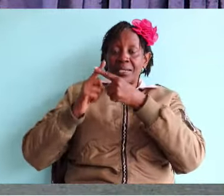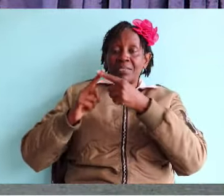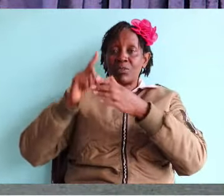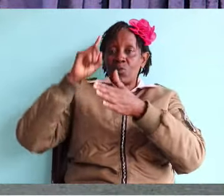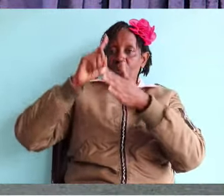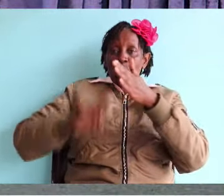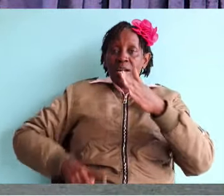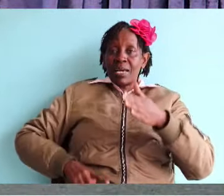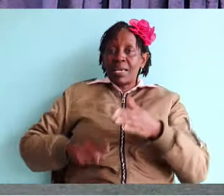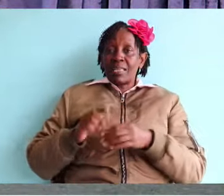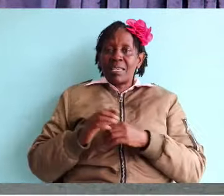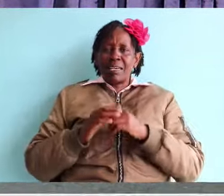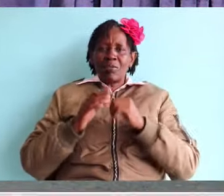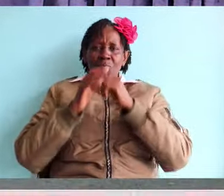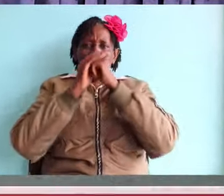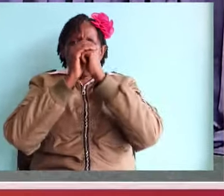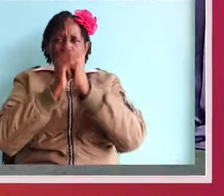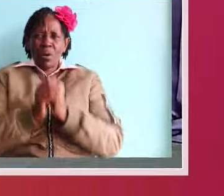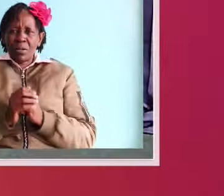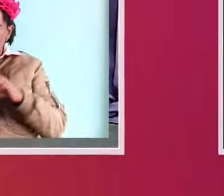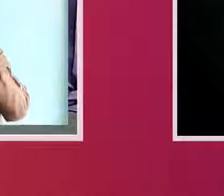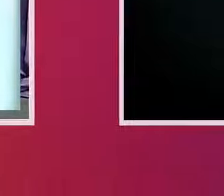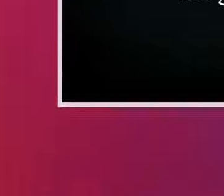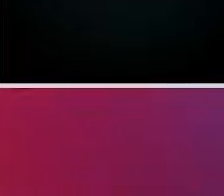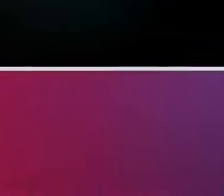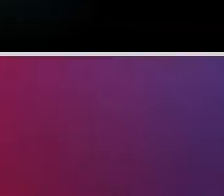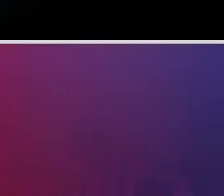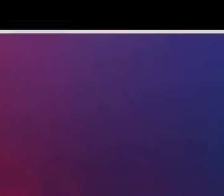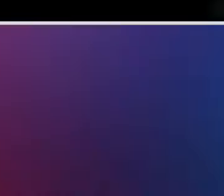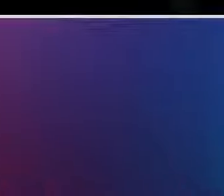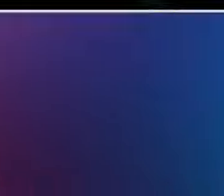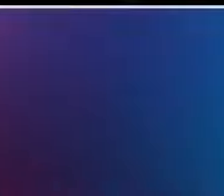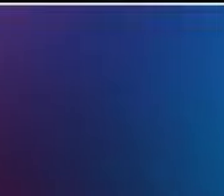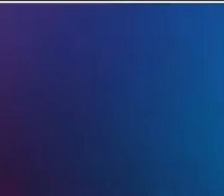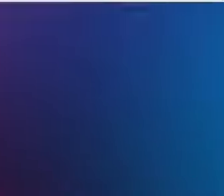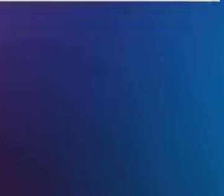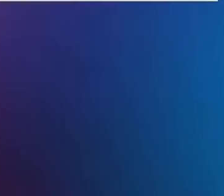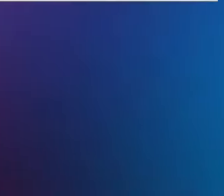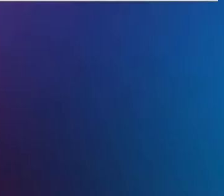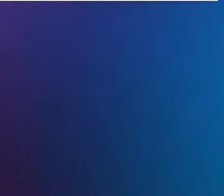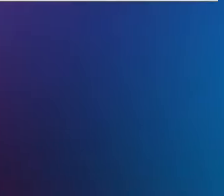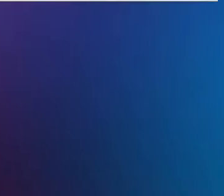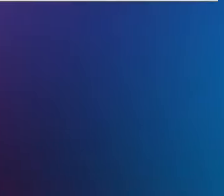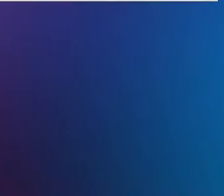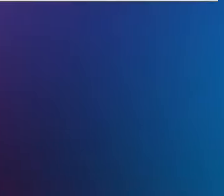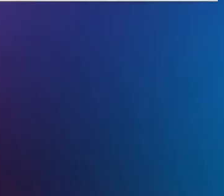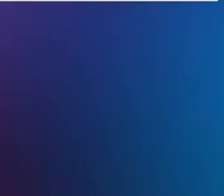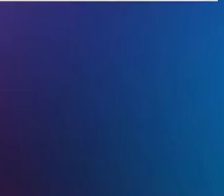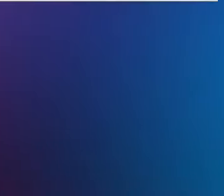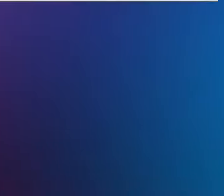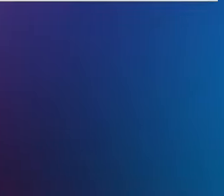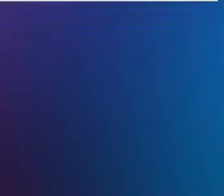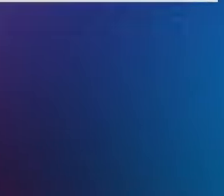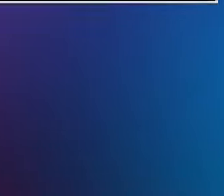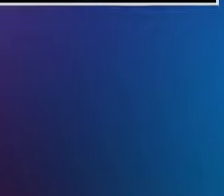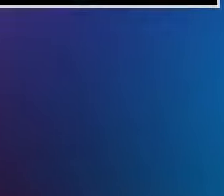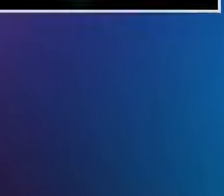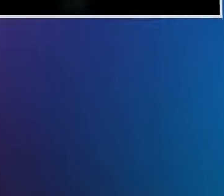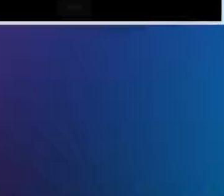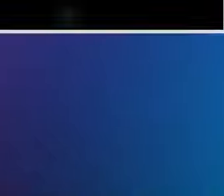into worship of Baal. And you can remember even at the beginning how Gideon got this